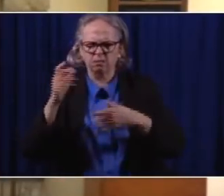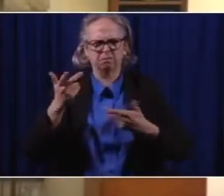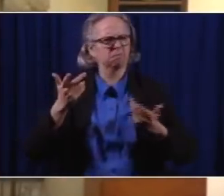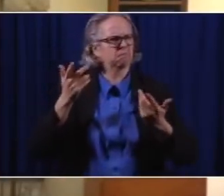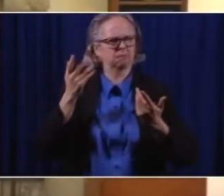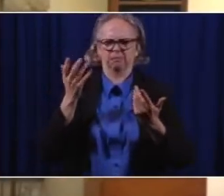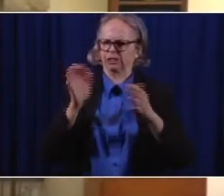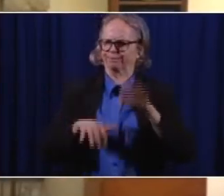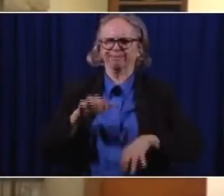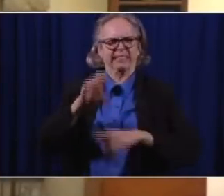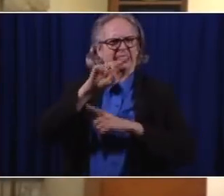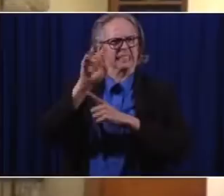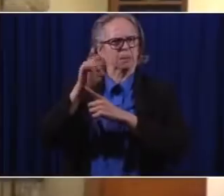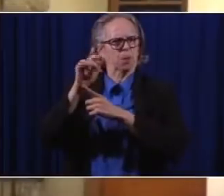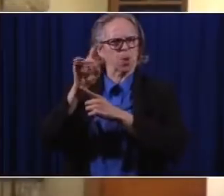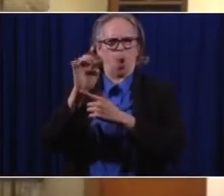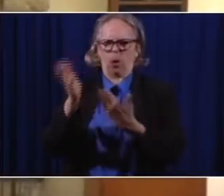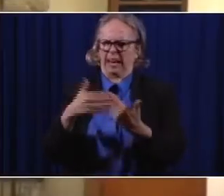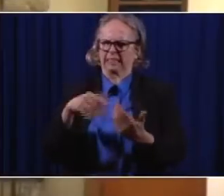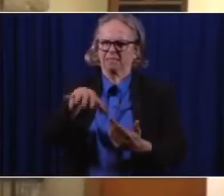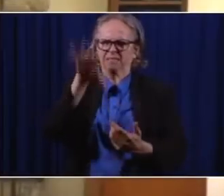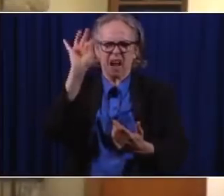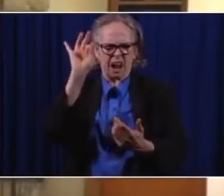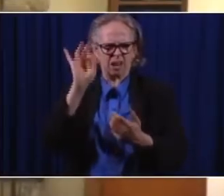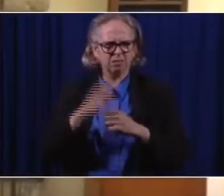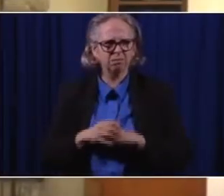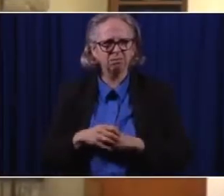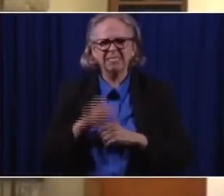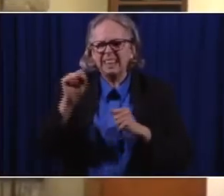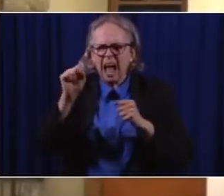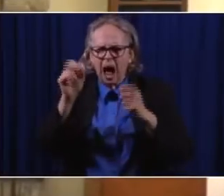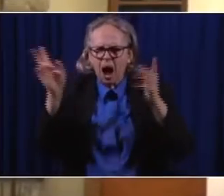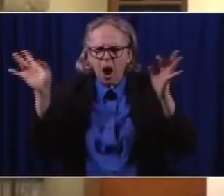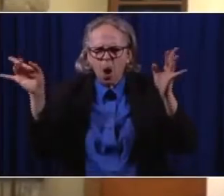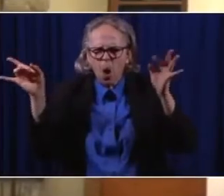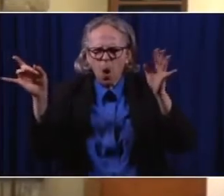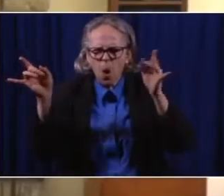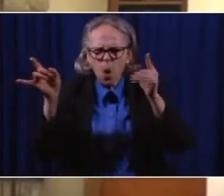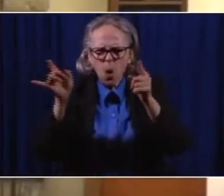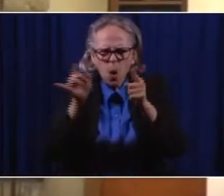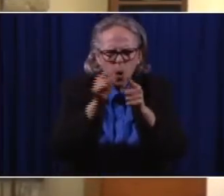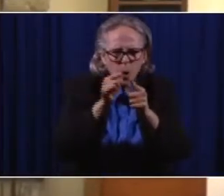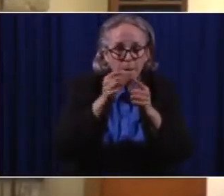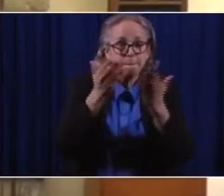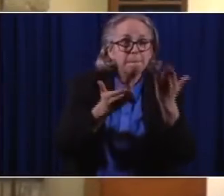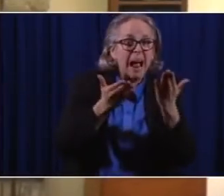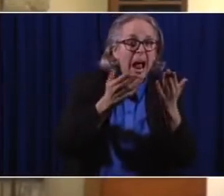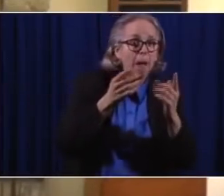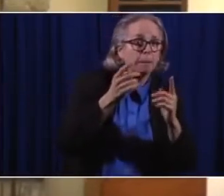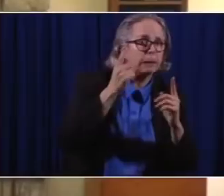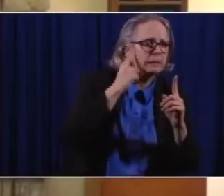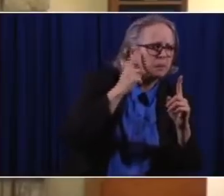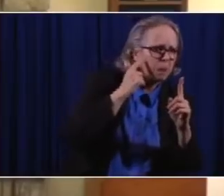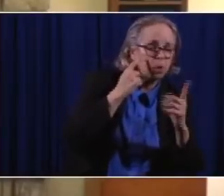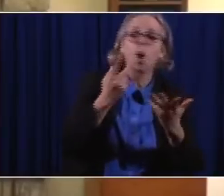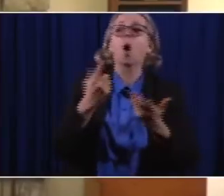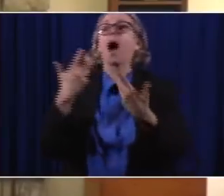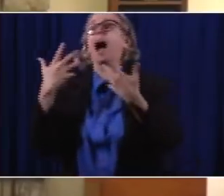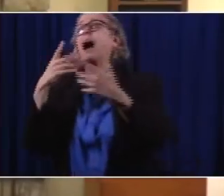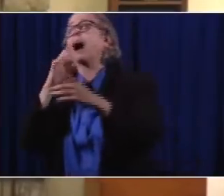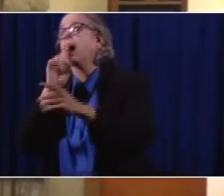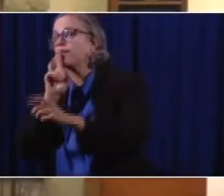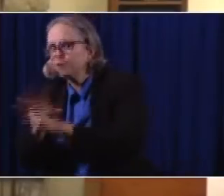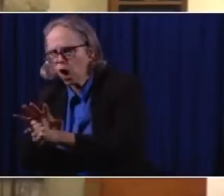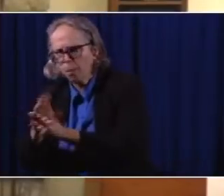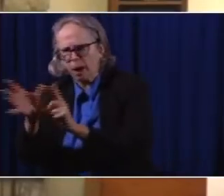can filter by probable or confirmed case status, by county. There'll be a specific zip code